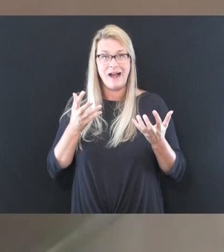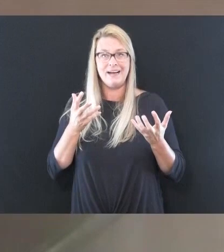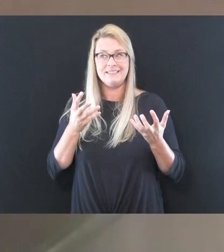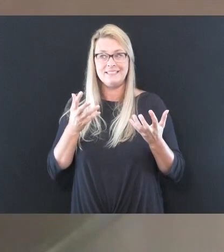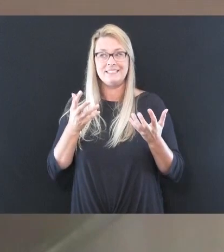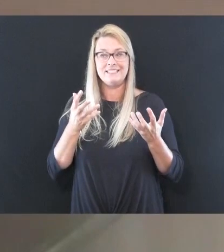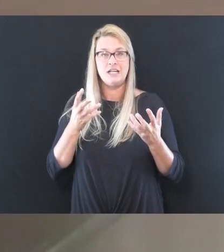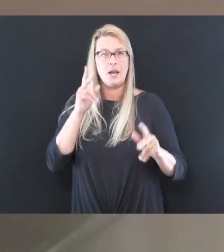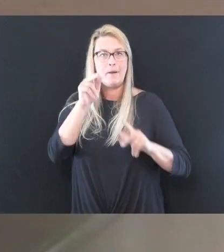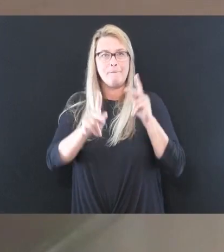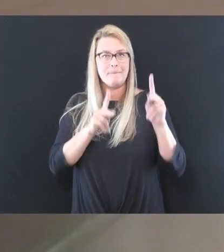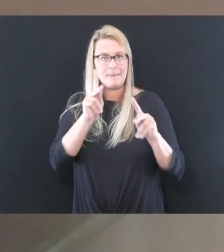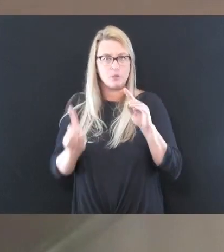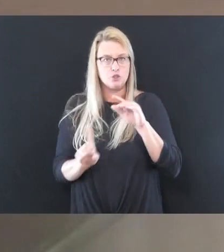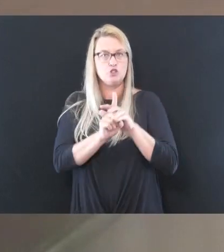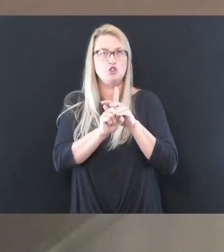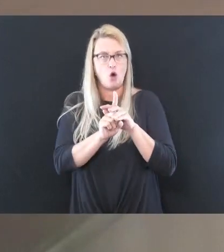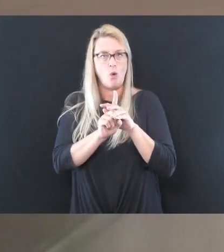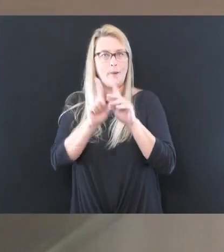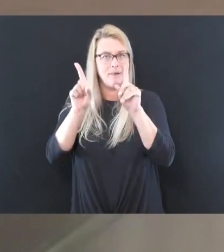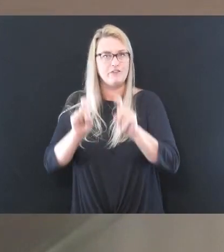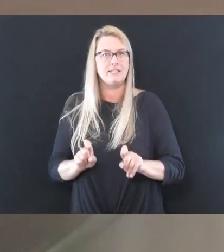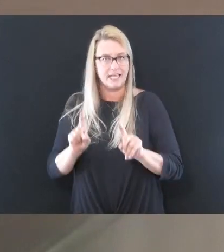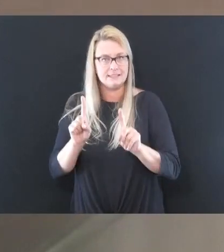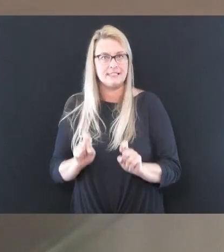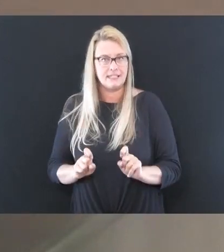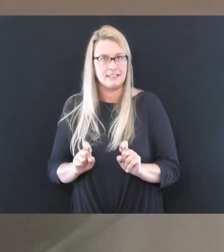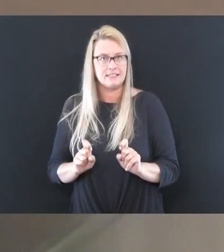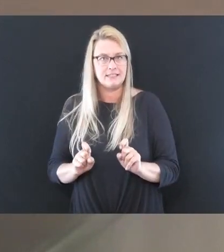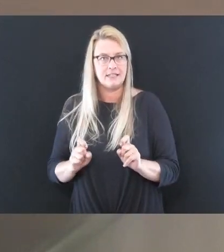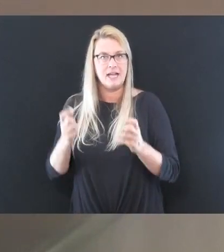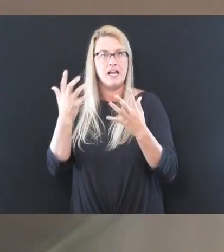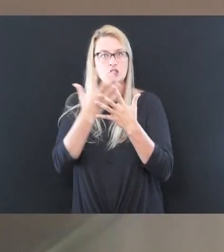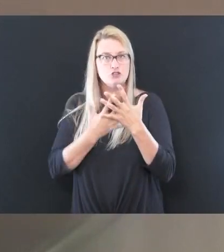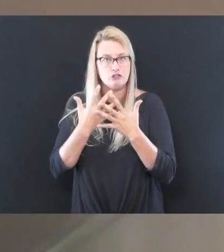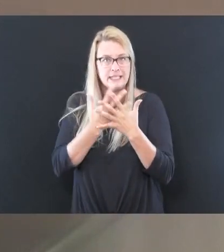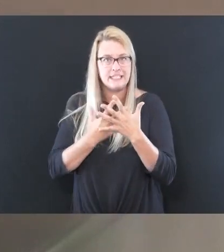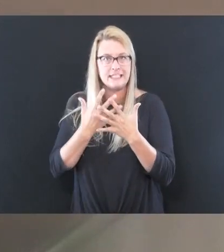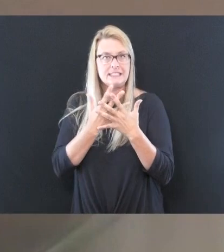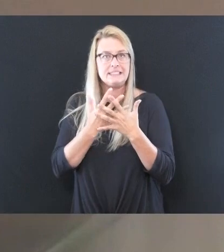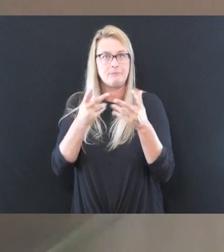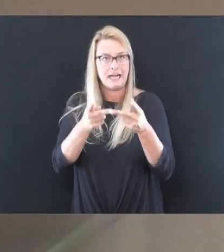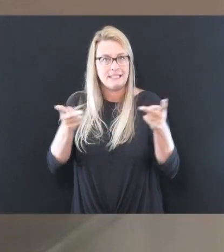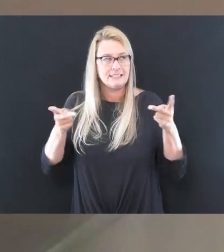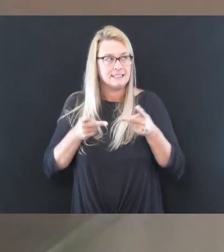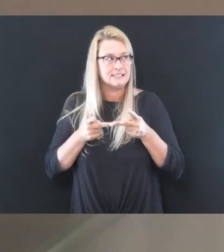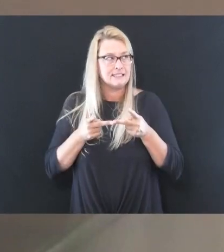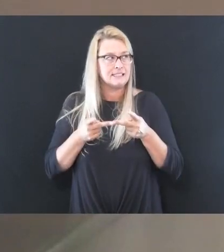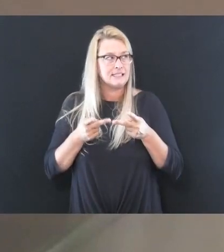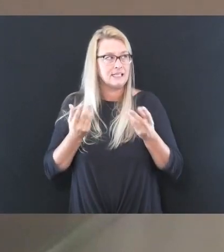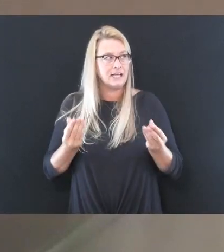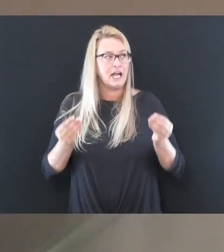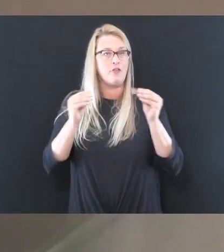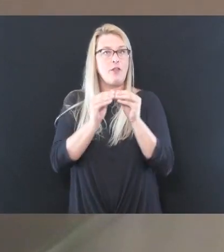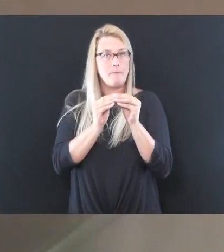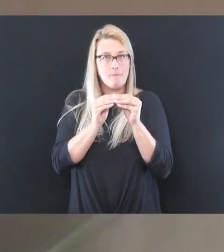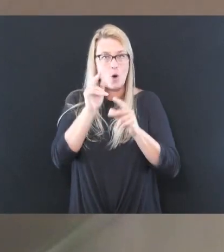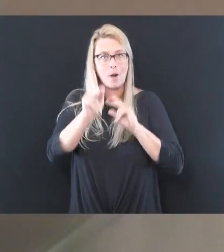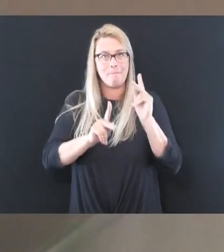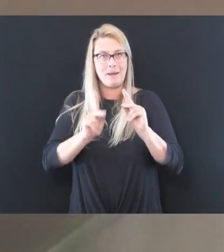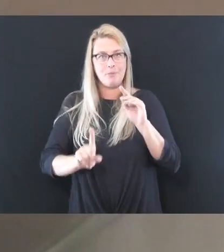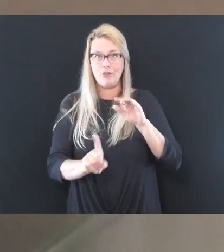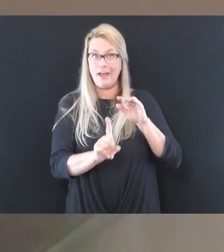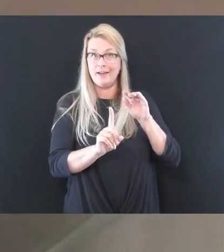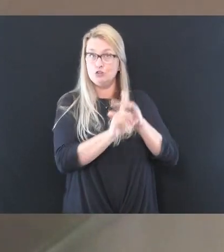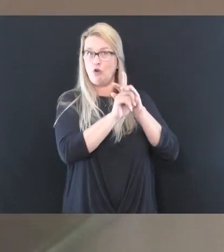we want people to show up to these testing, screening places. And the more people that can show up, the